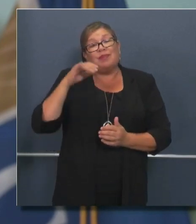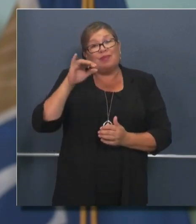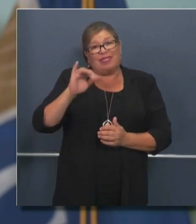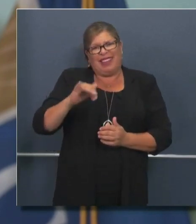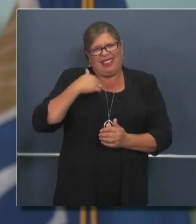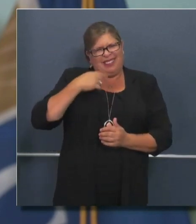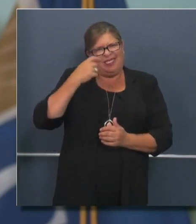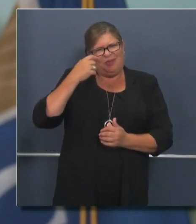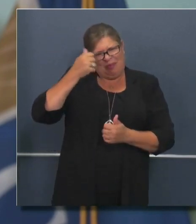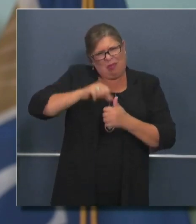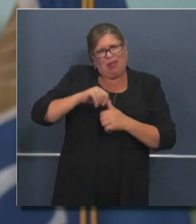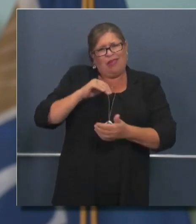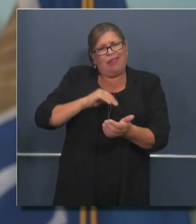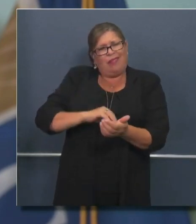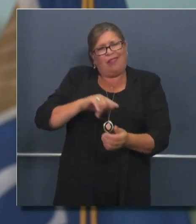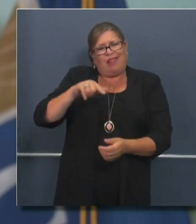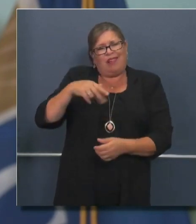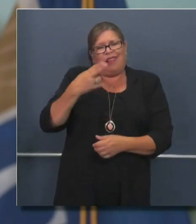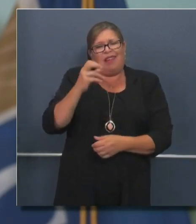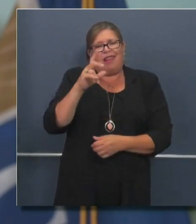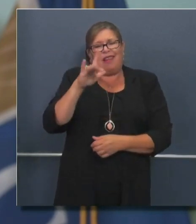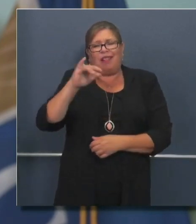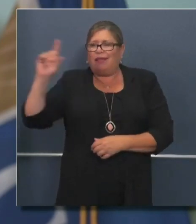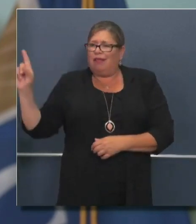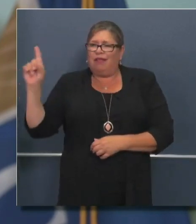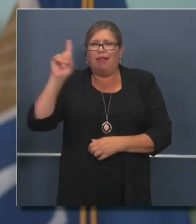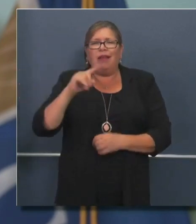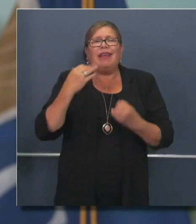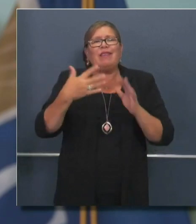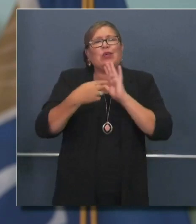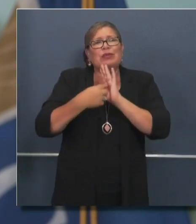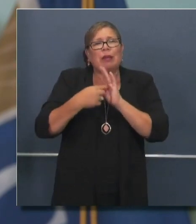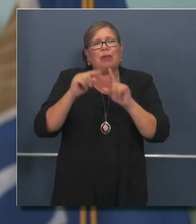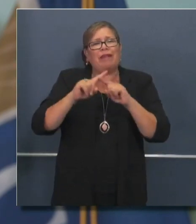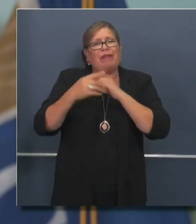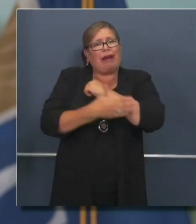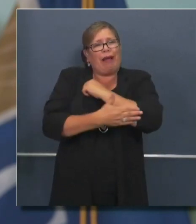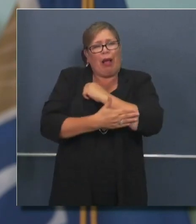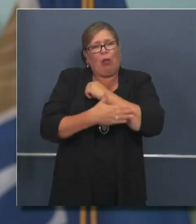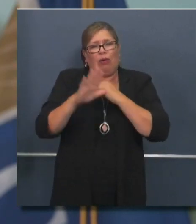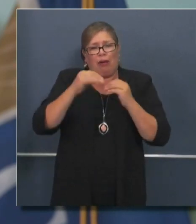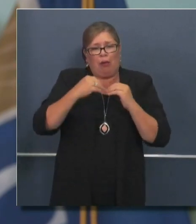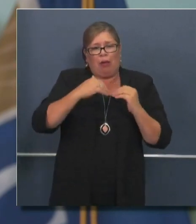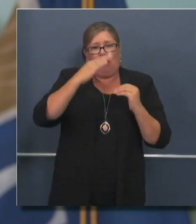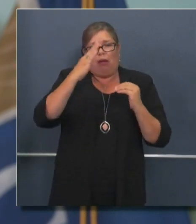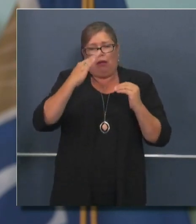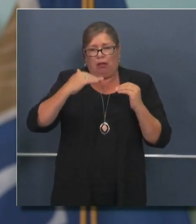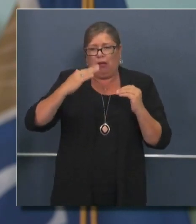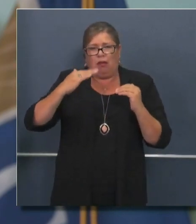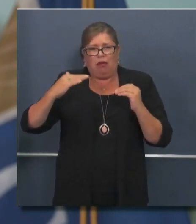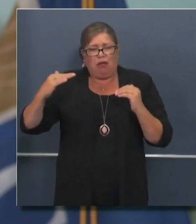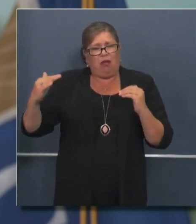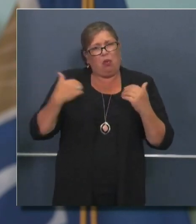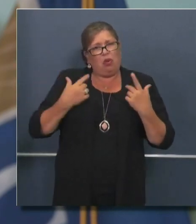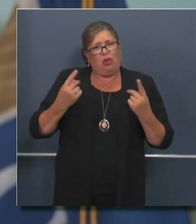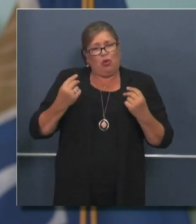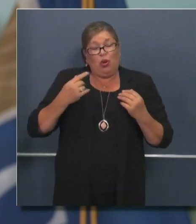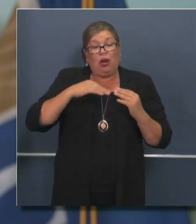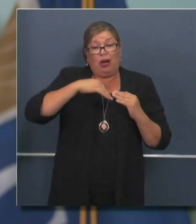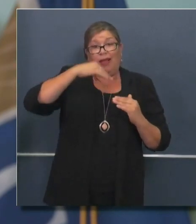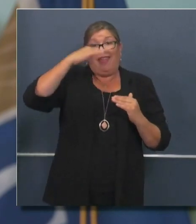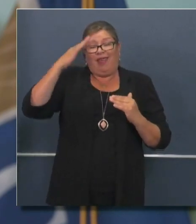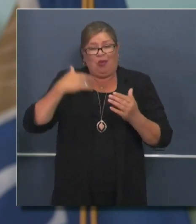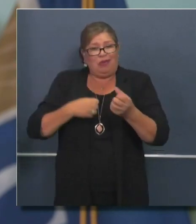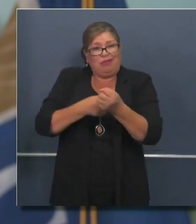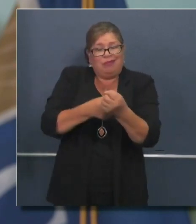examples that Dr. Galley referenced, those 4 counties, the specific work we've been doing with Tulare and with Kern County on SNFs and